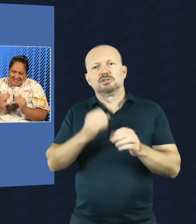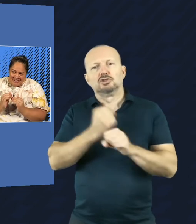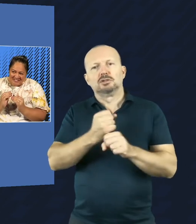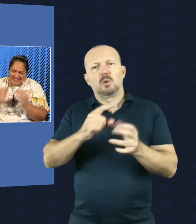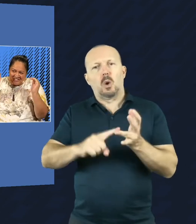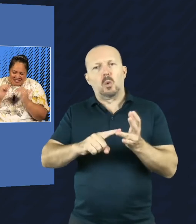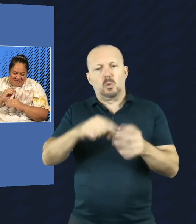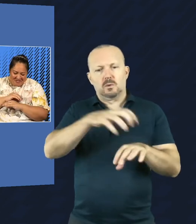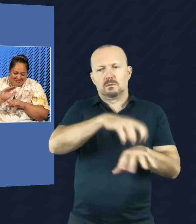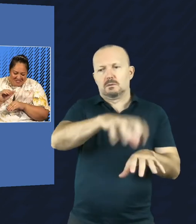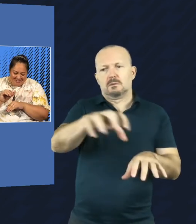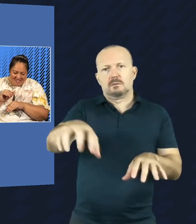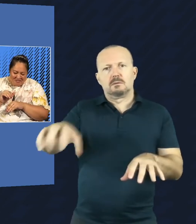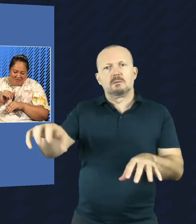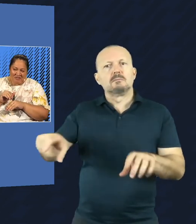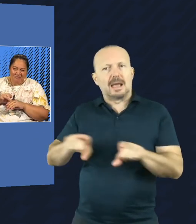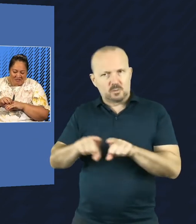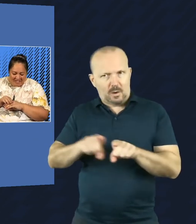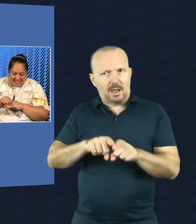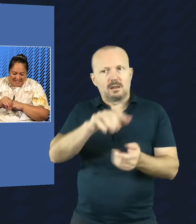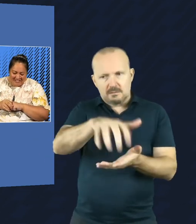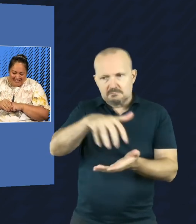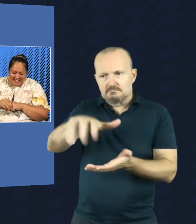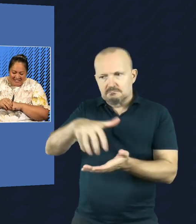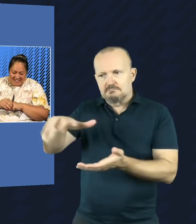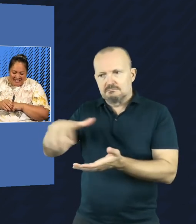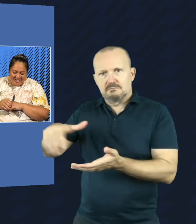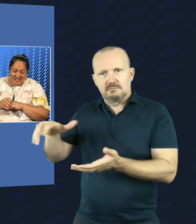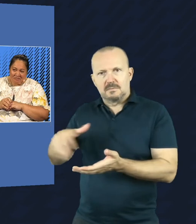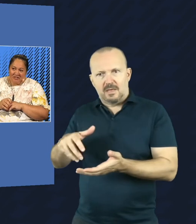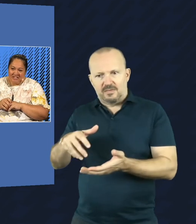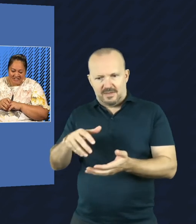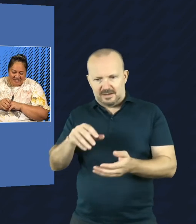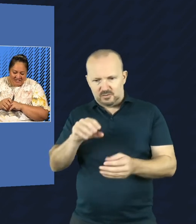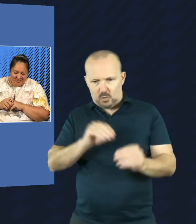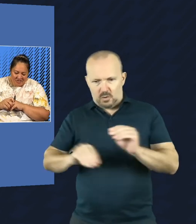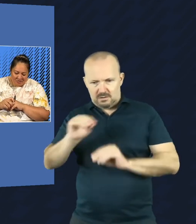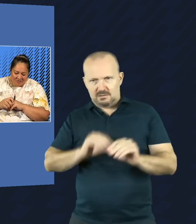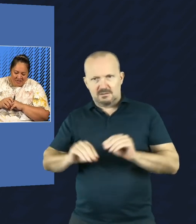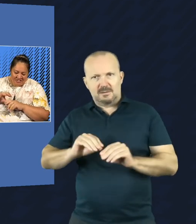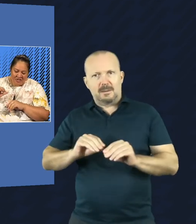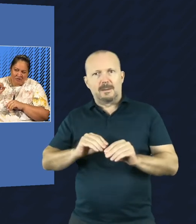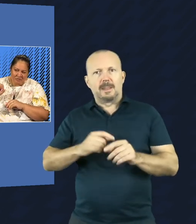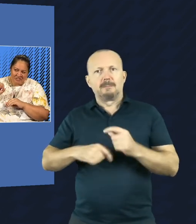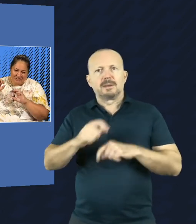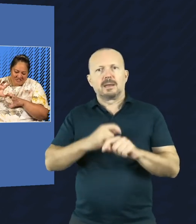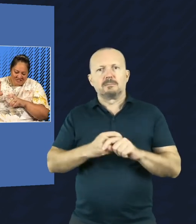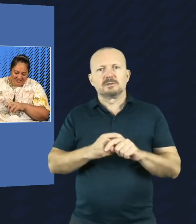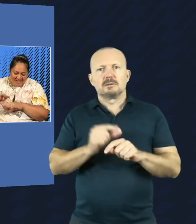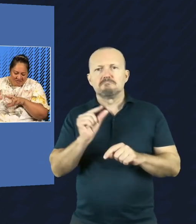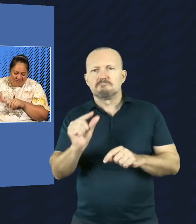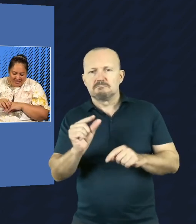say, cut into what we call microdata, and that's data that's broken down to individual, household,